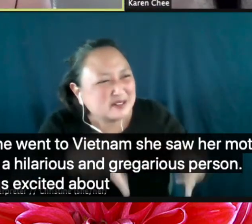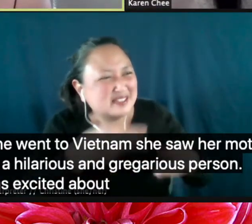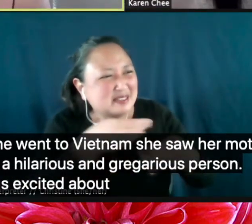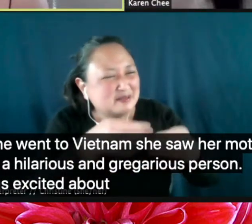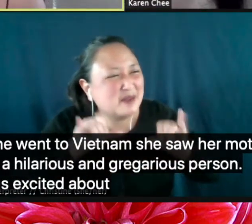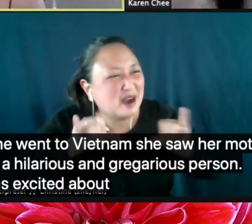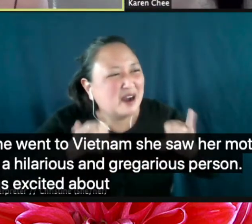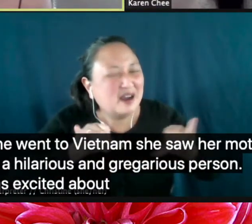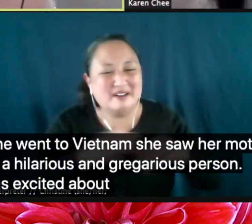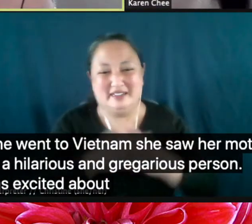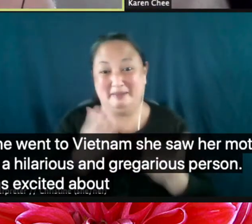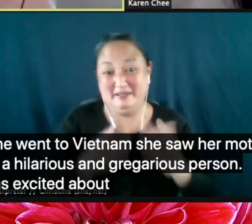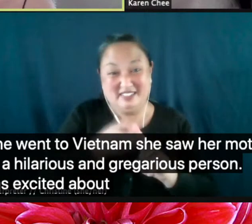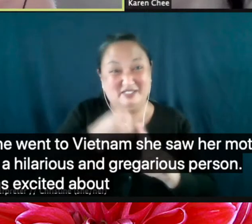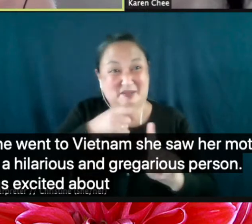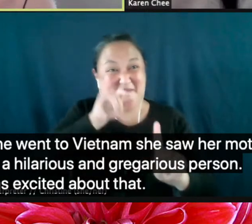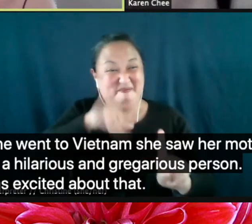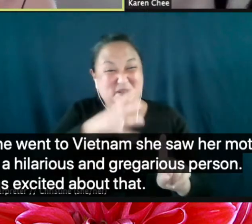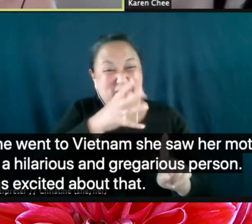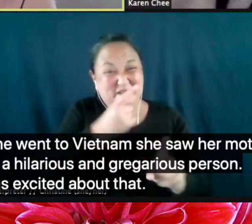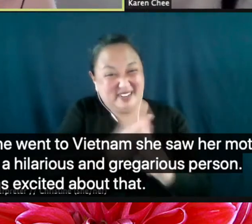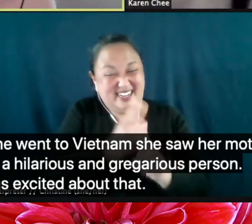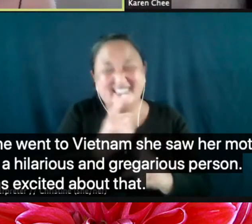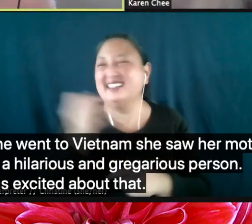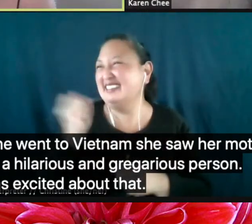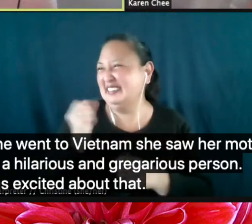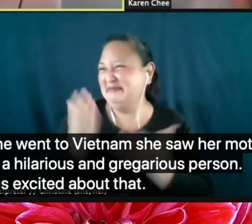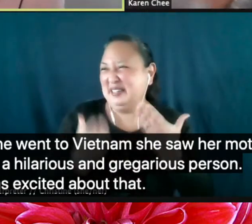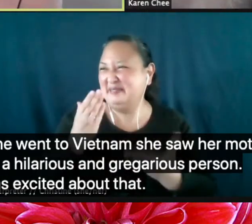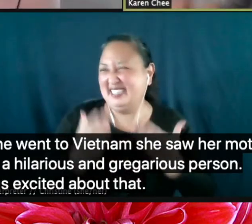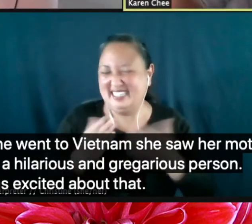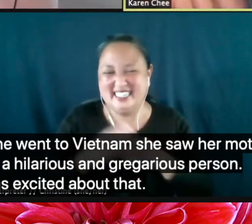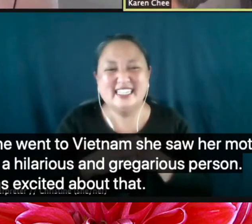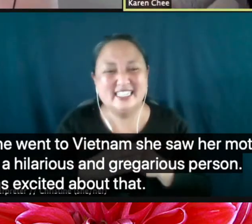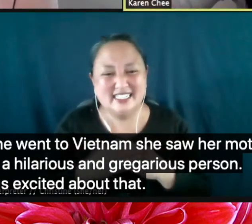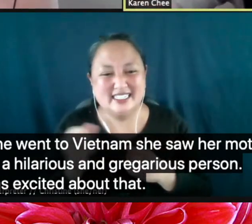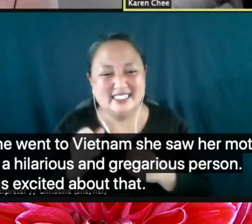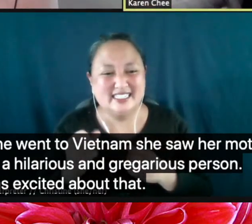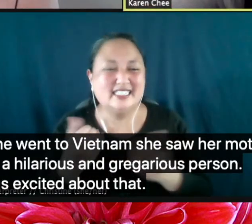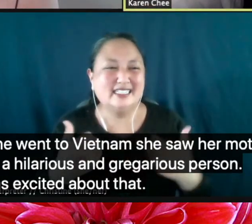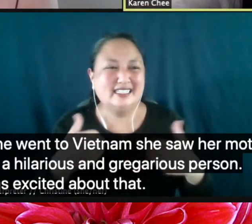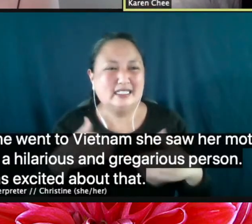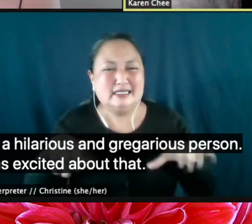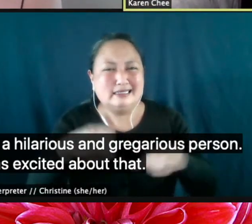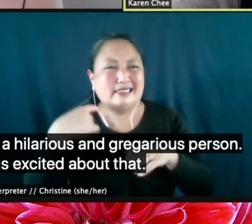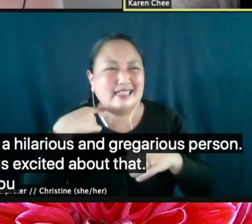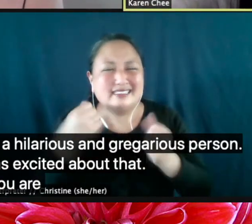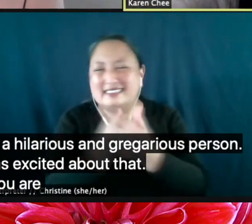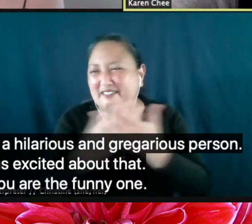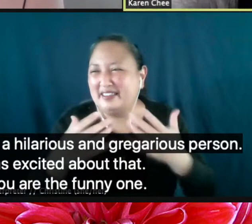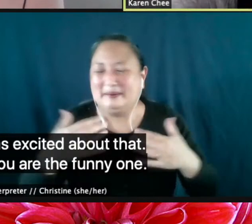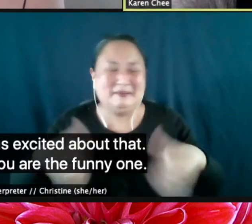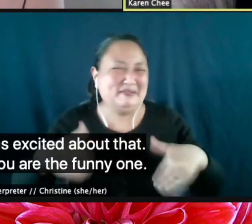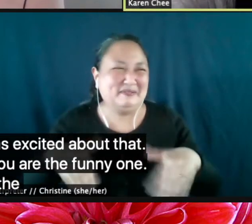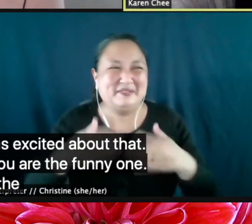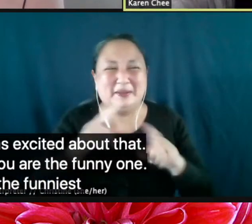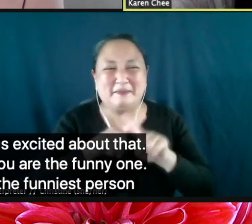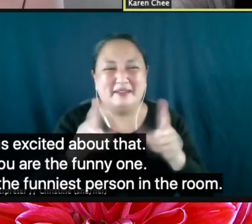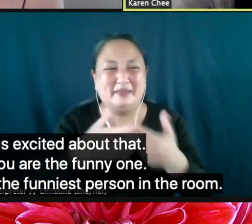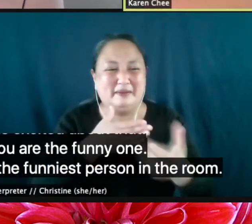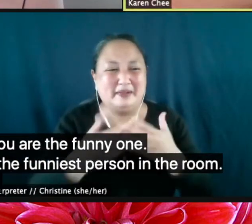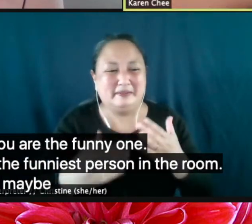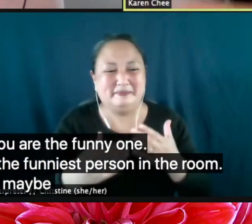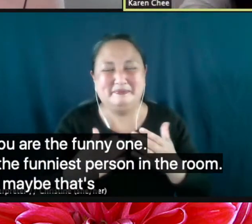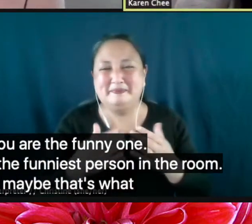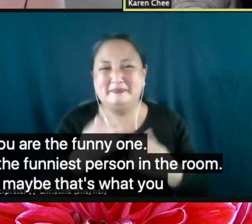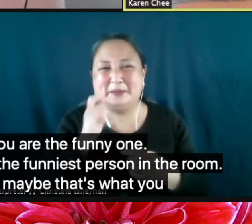Um, you got it from, maybe. yeah, I think so. She's much funnier than I am. She does like accents and everything. Um, but okay, cool, cool,